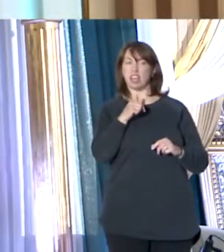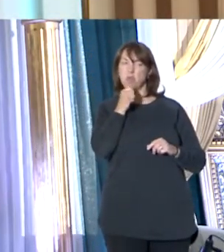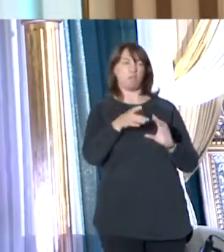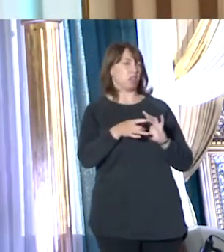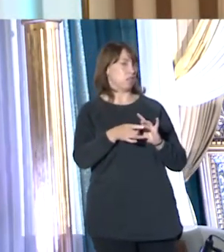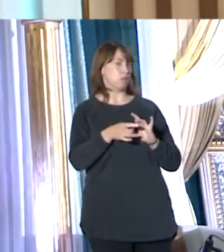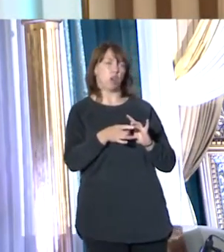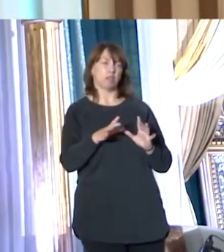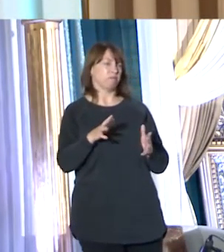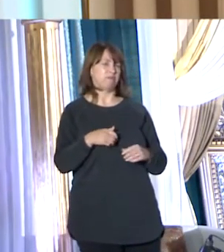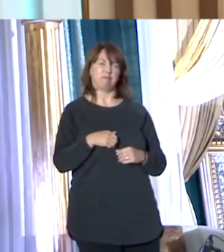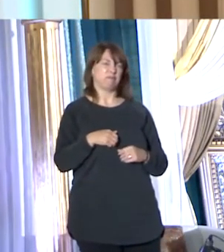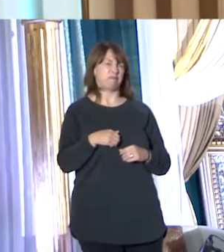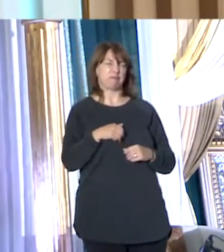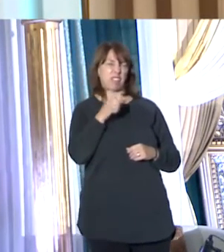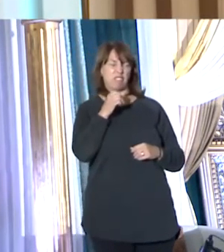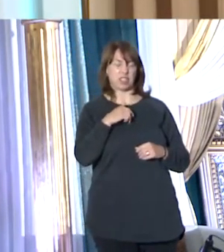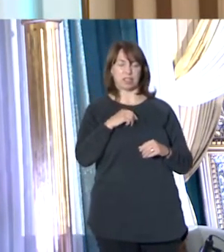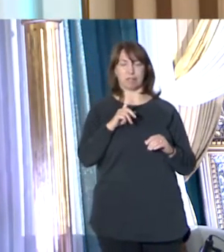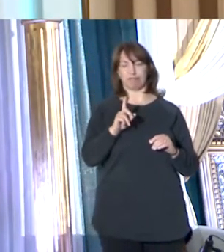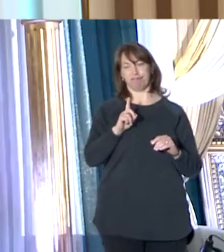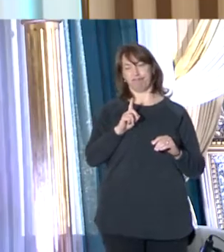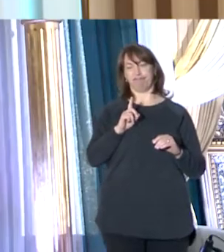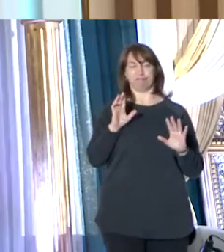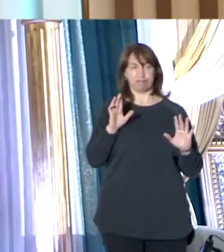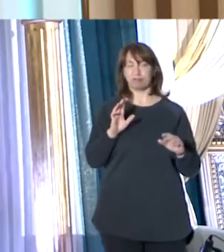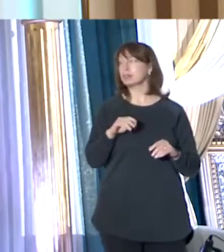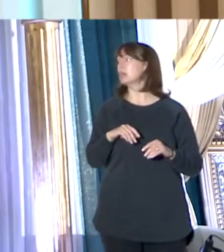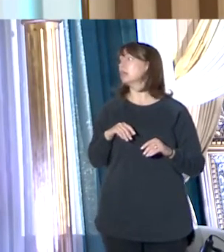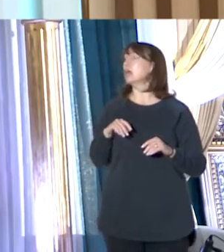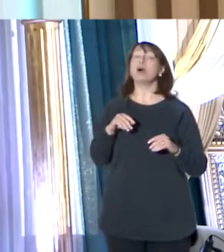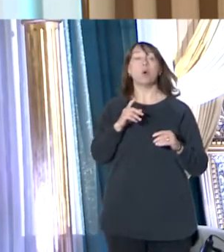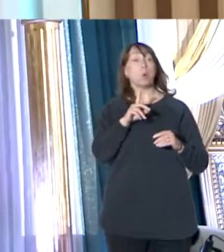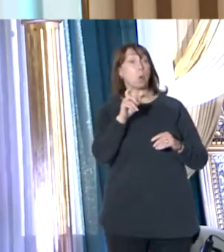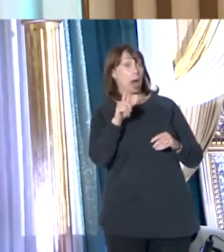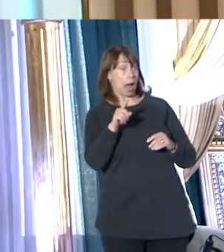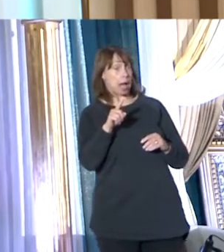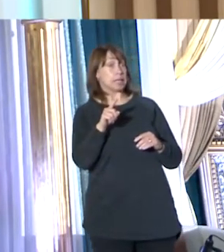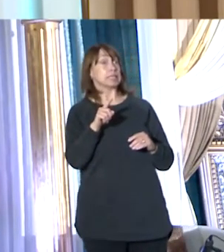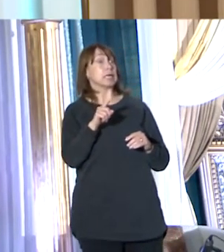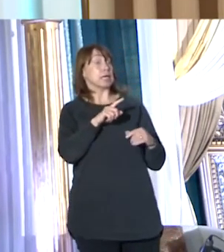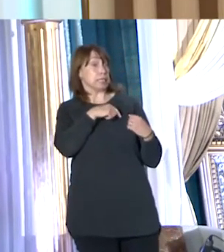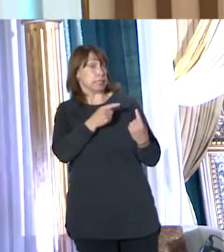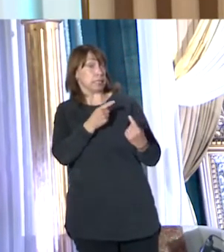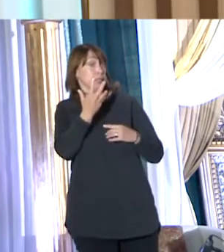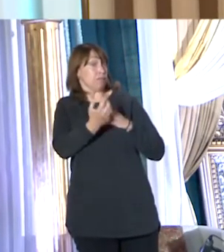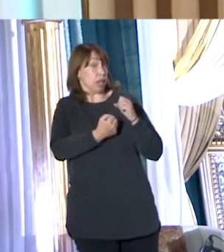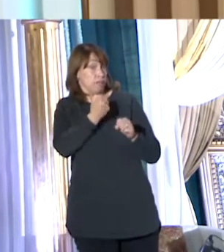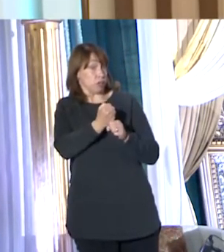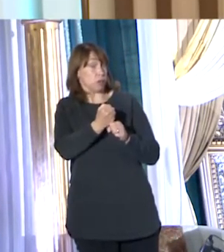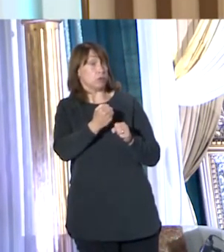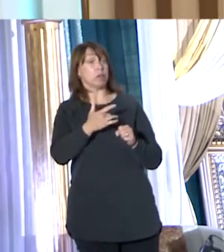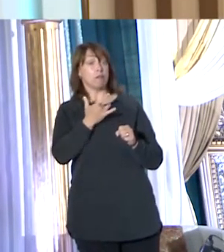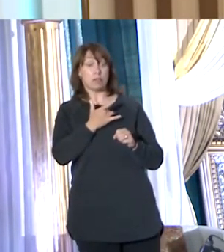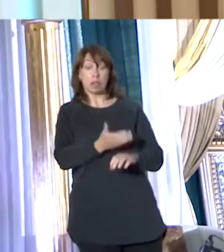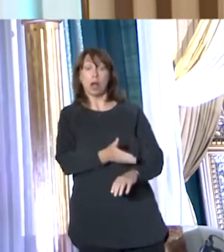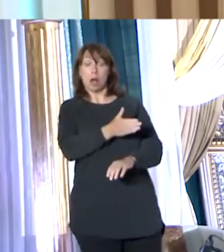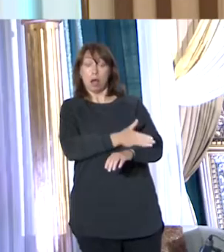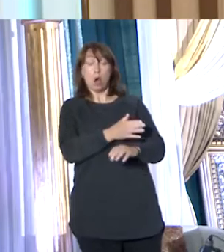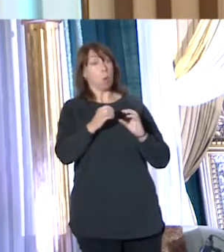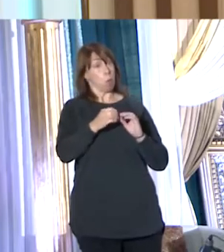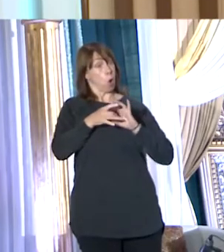your sense of belonging changed over the past 5 years? Most say that their sense of belonging has actually strengthened in the